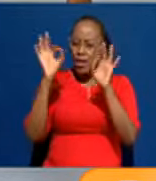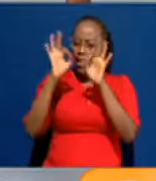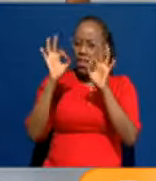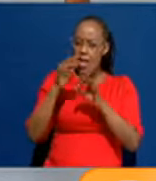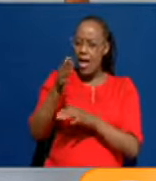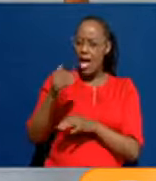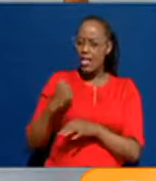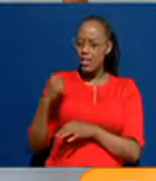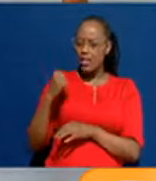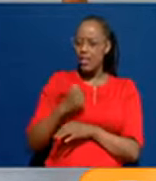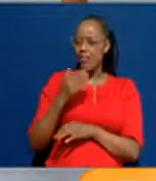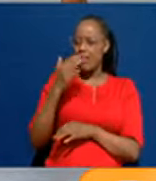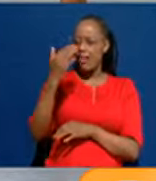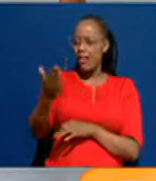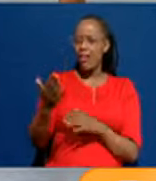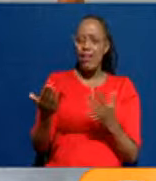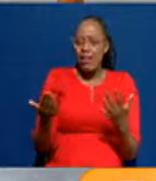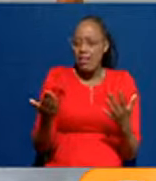"Oh, chef." Oh.